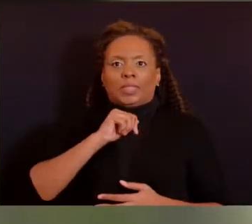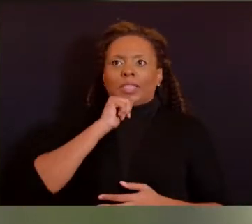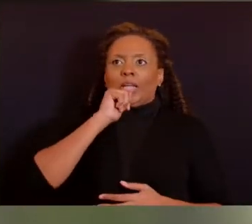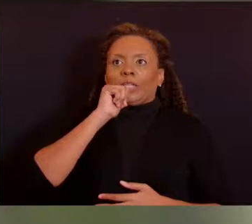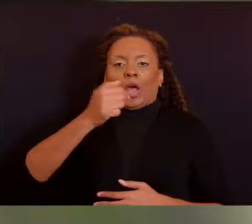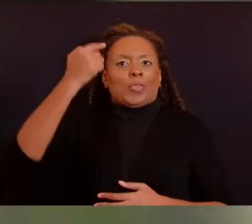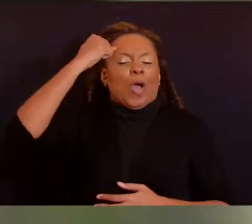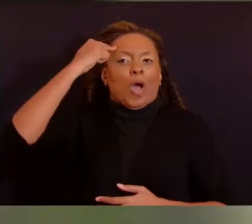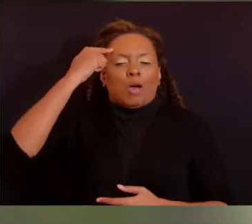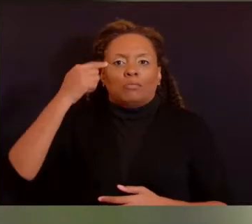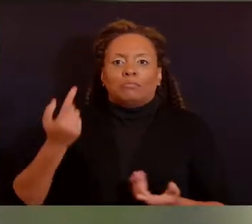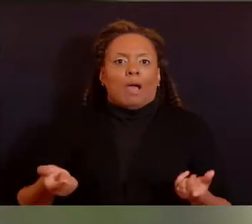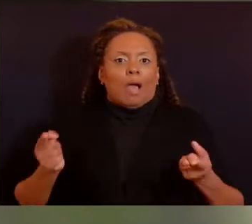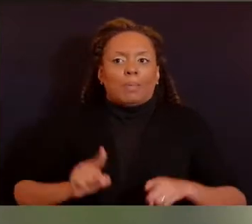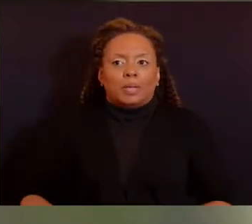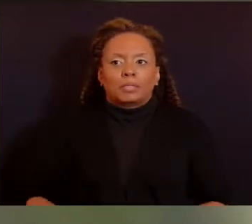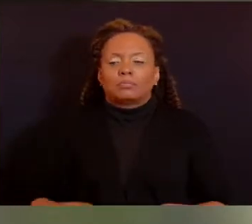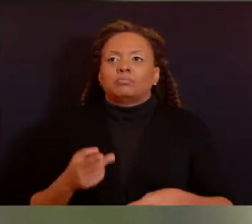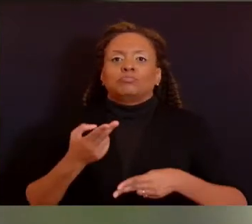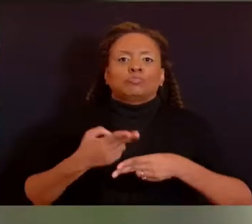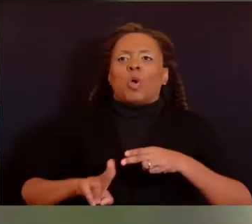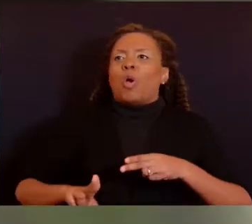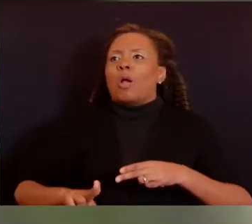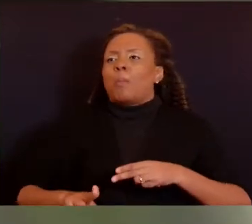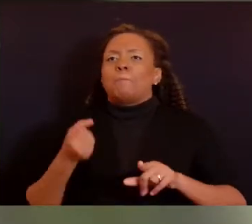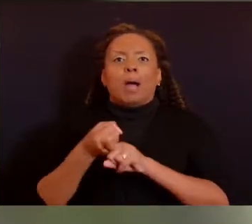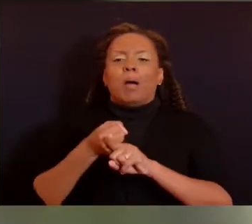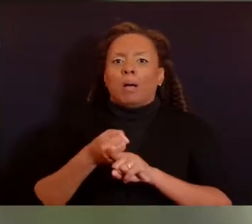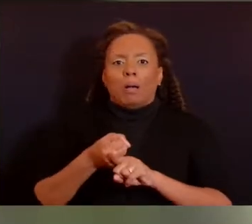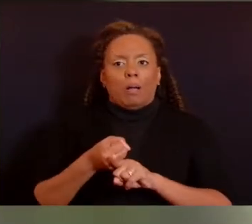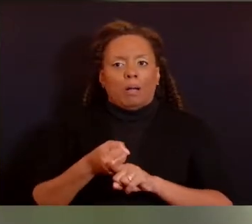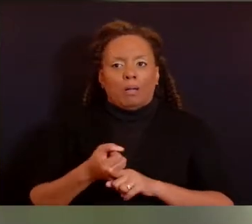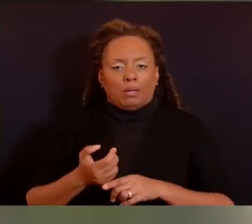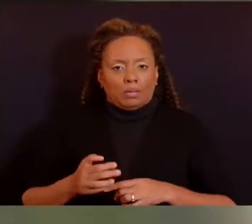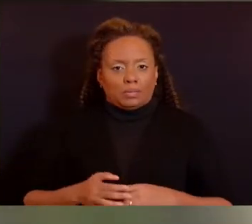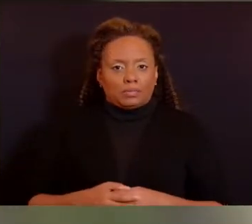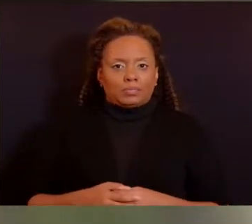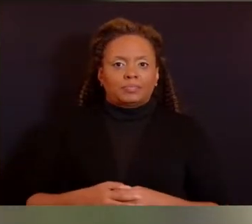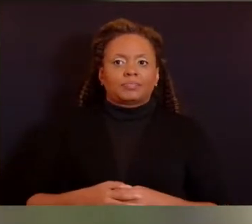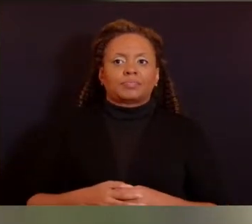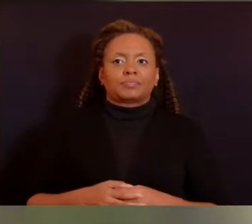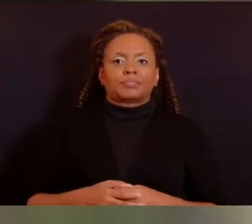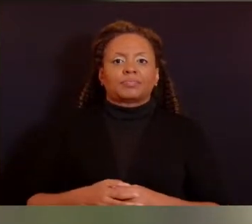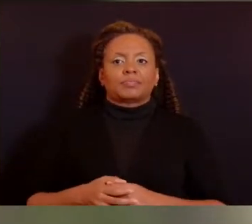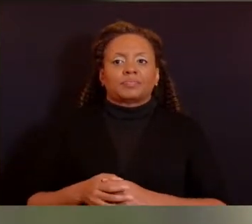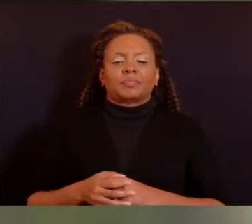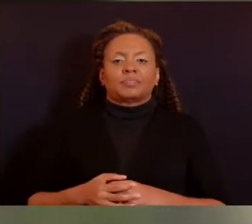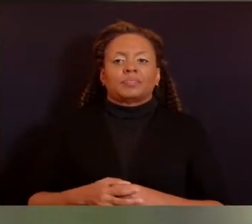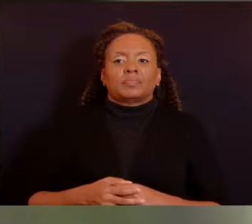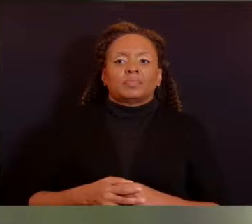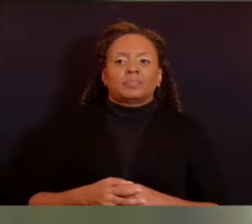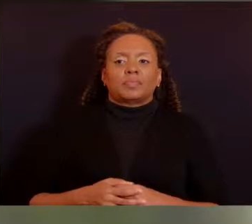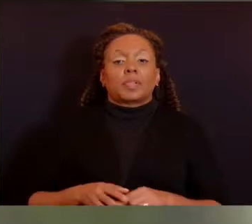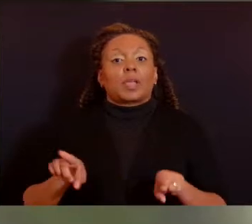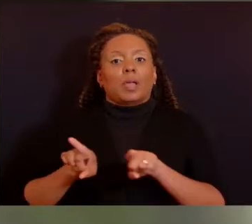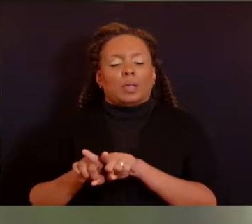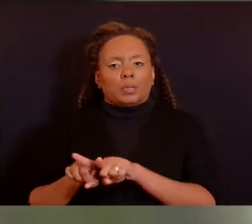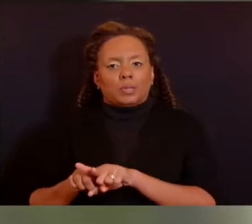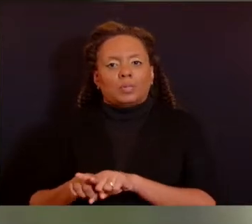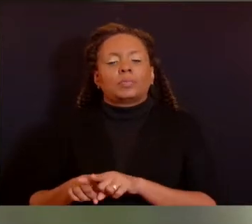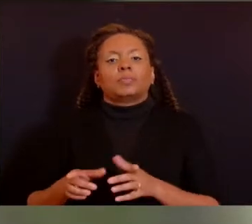the very short duration and suddenness of the actual event. I have to also point out, as now I touched on the size,